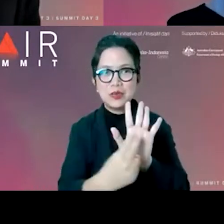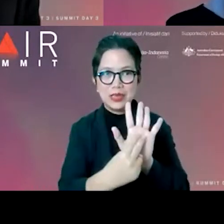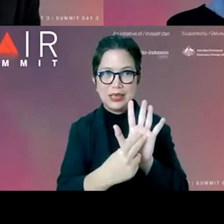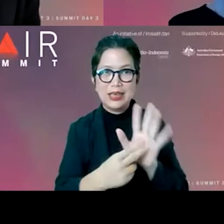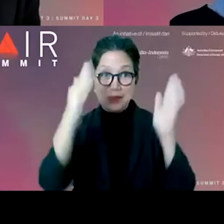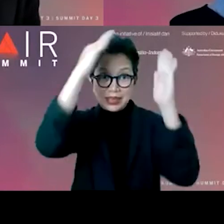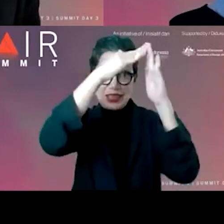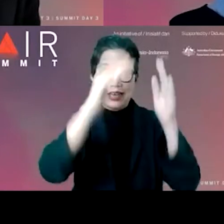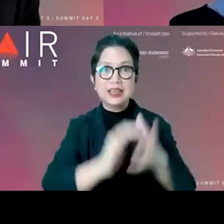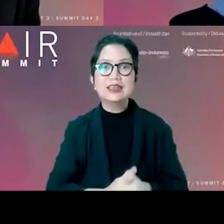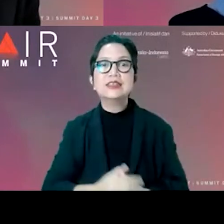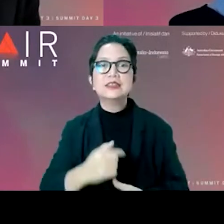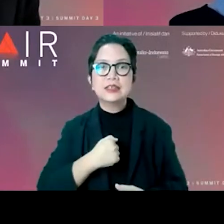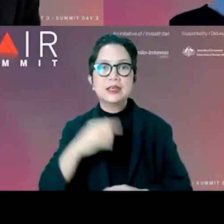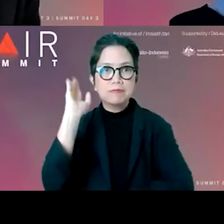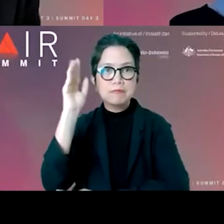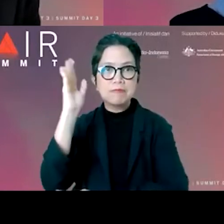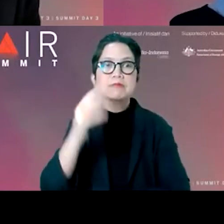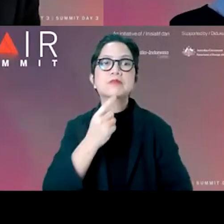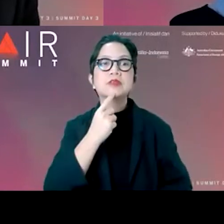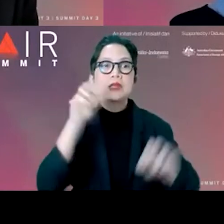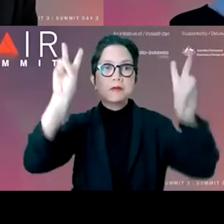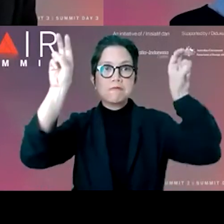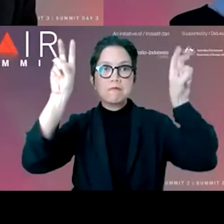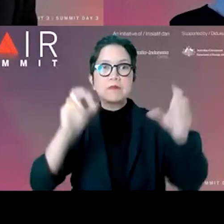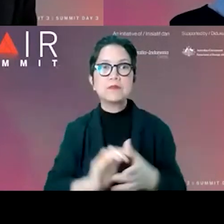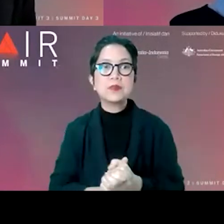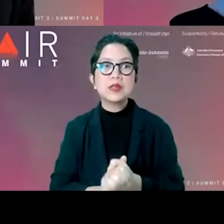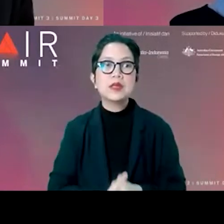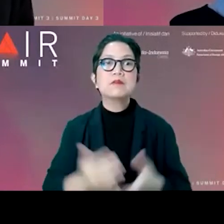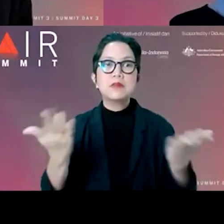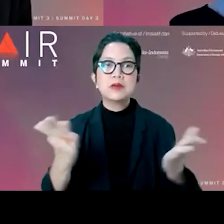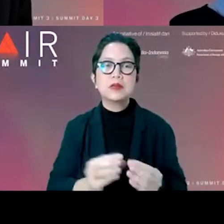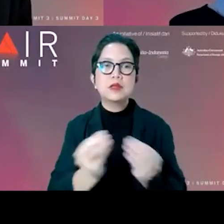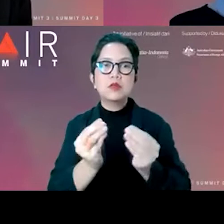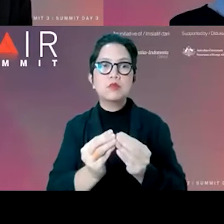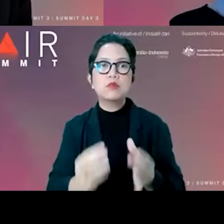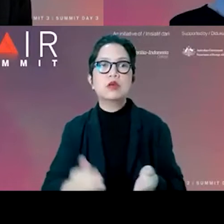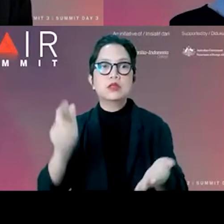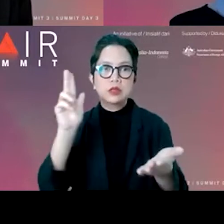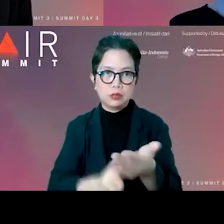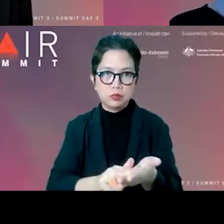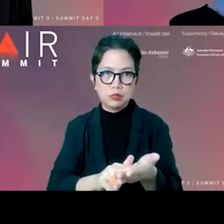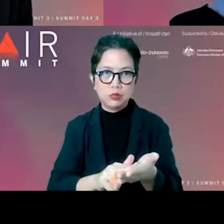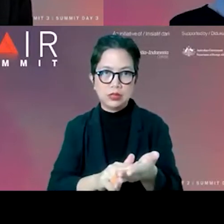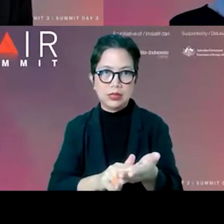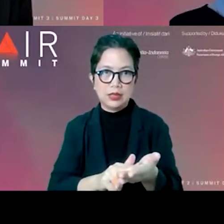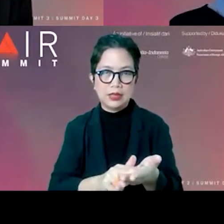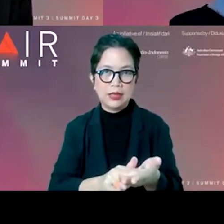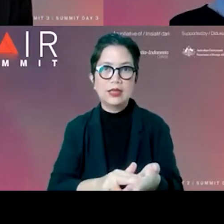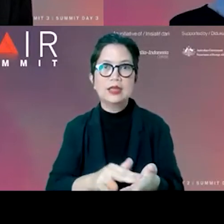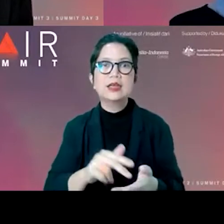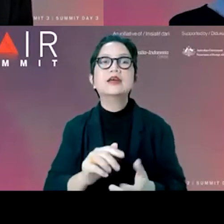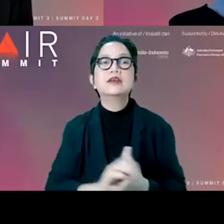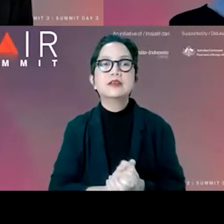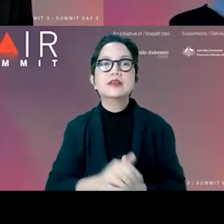or Economy, Making the Best Impossible Decision. This is our project collaboration between